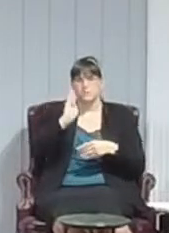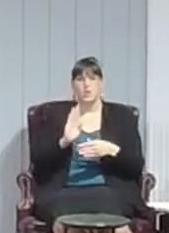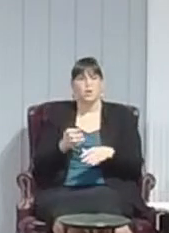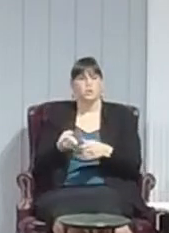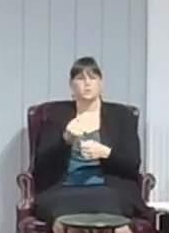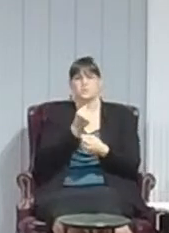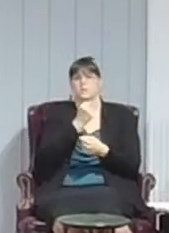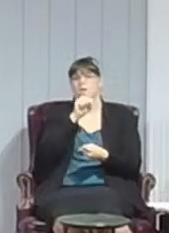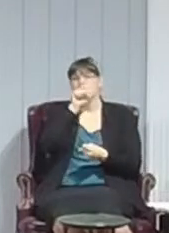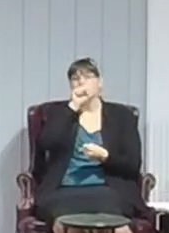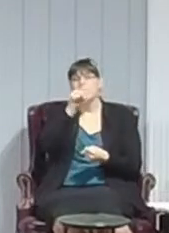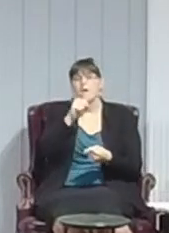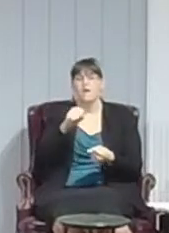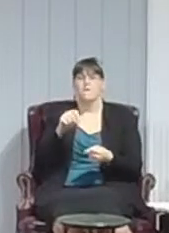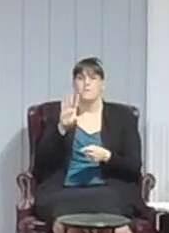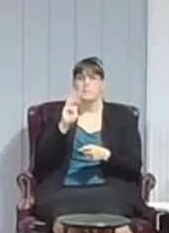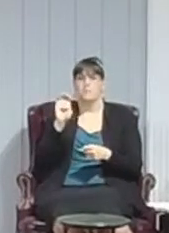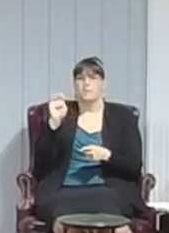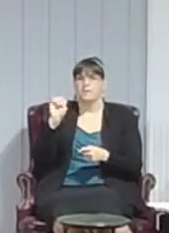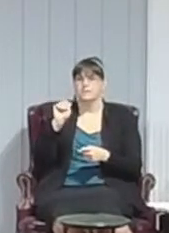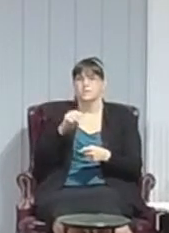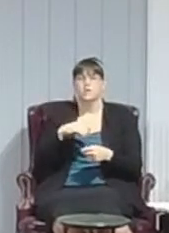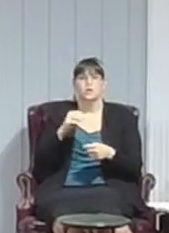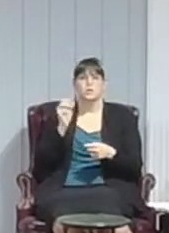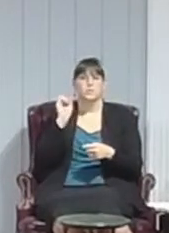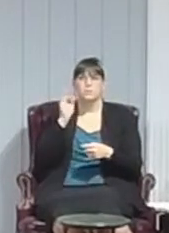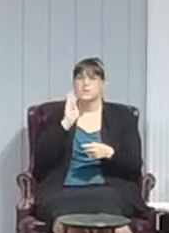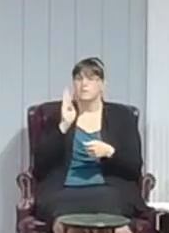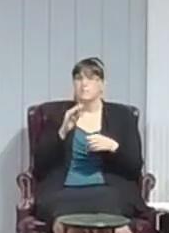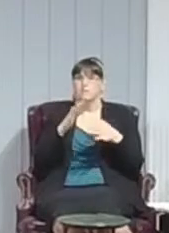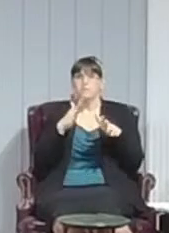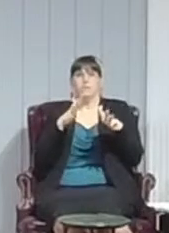you had the spirit of God in you, you wouldn't get freaked out when you